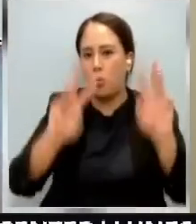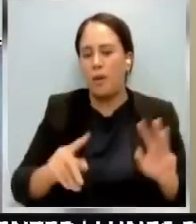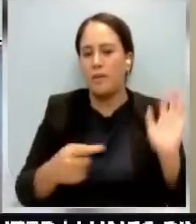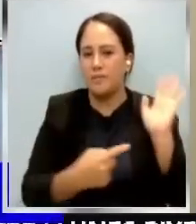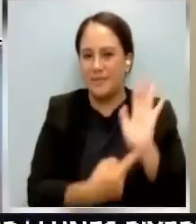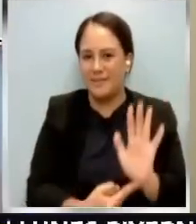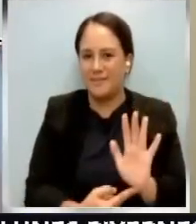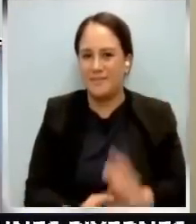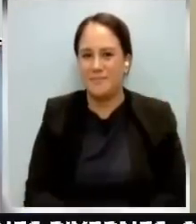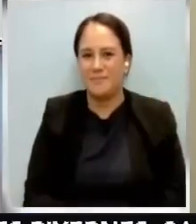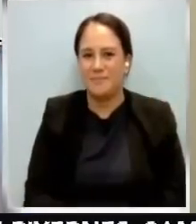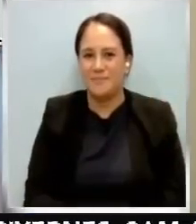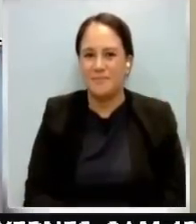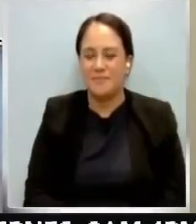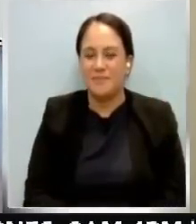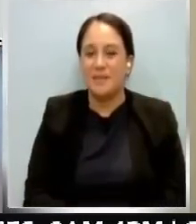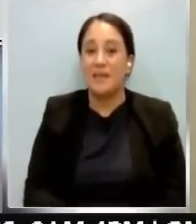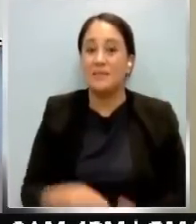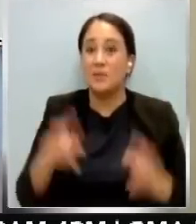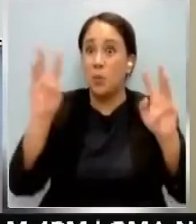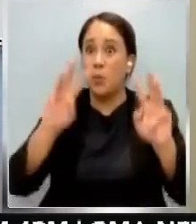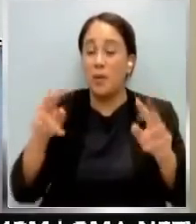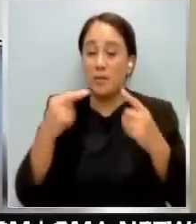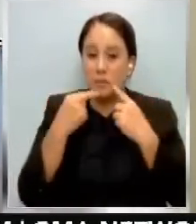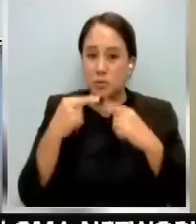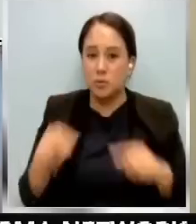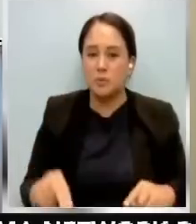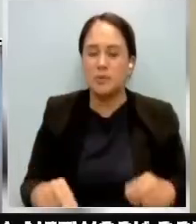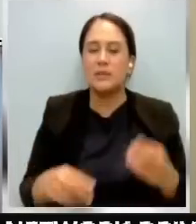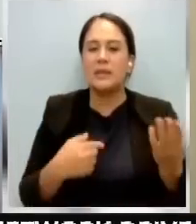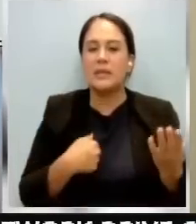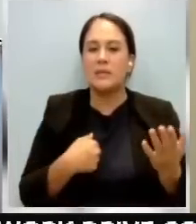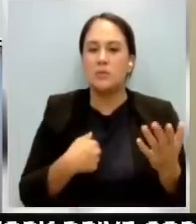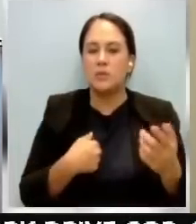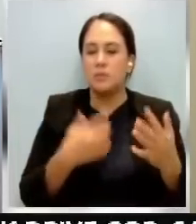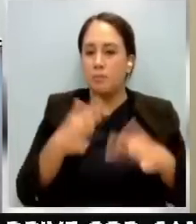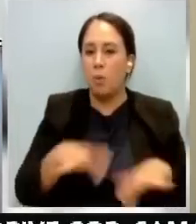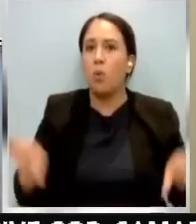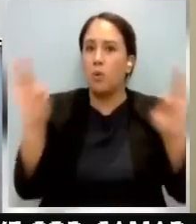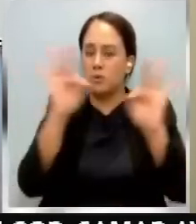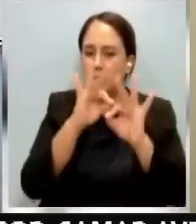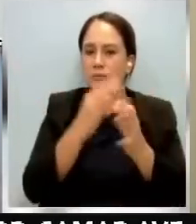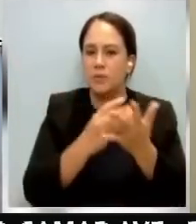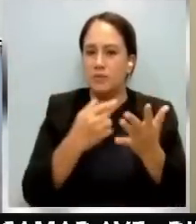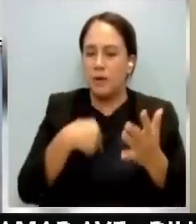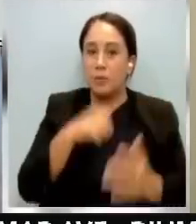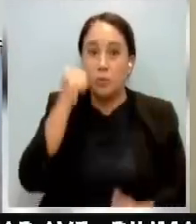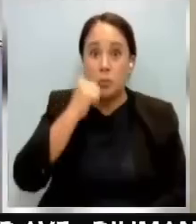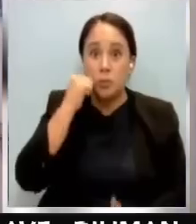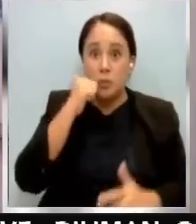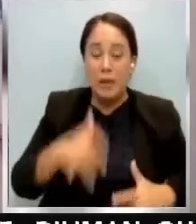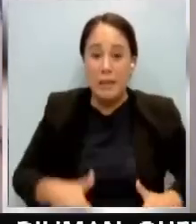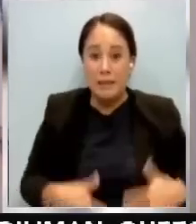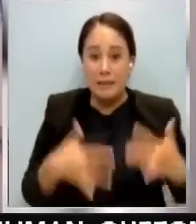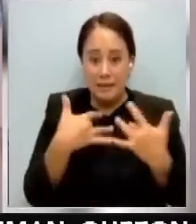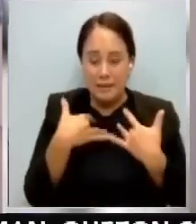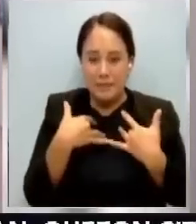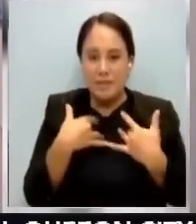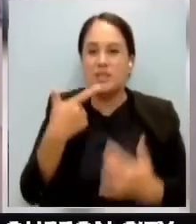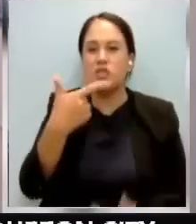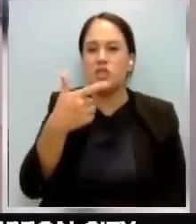weather news being an integral part of our daily lives, GMA